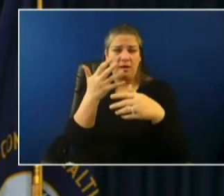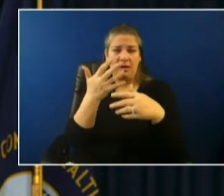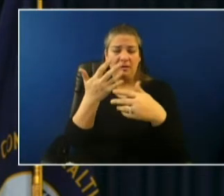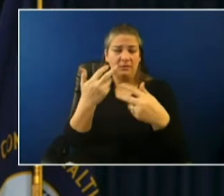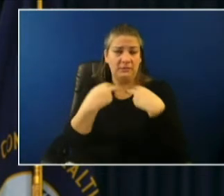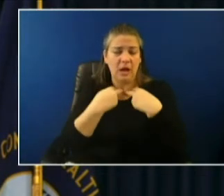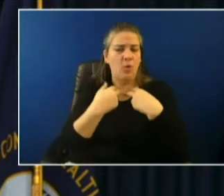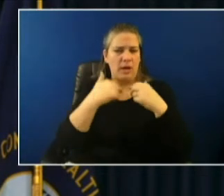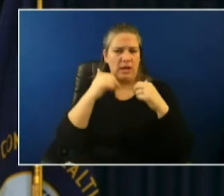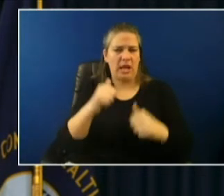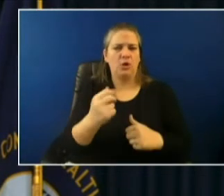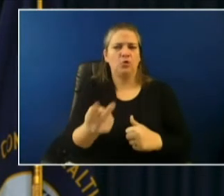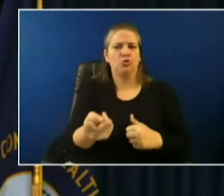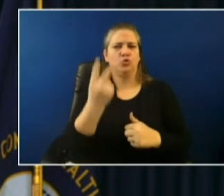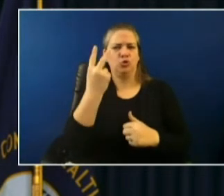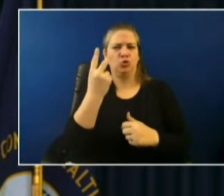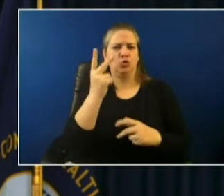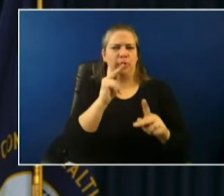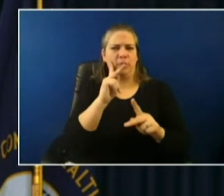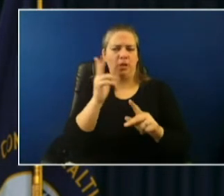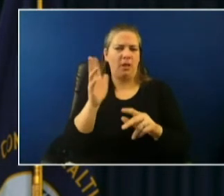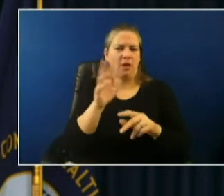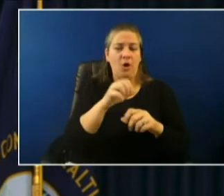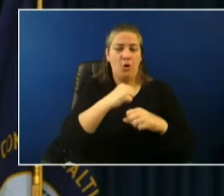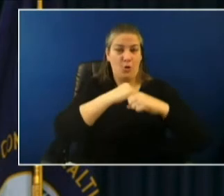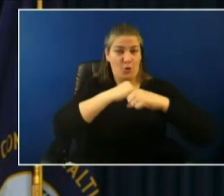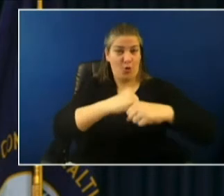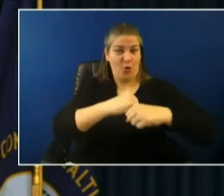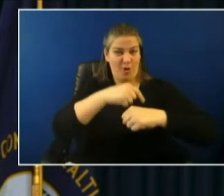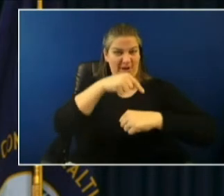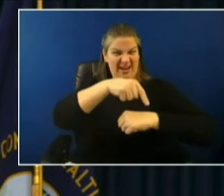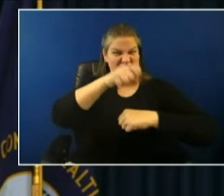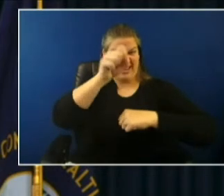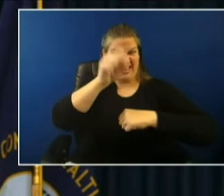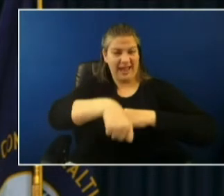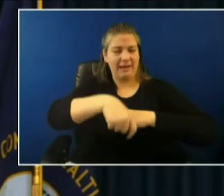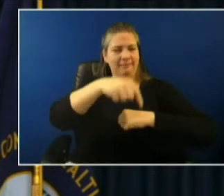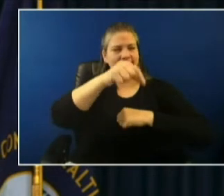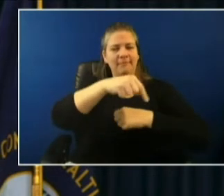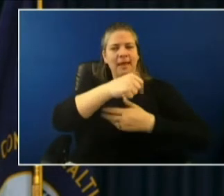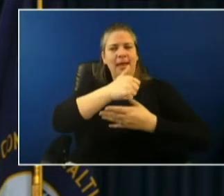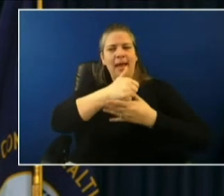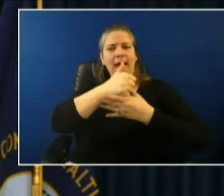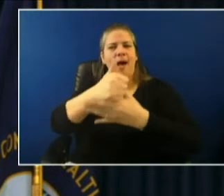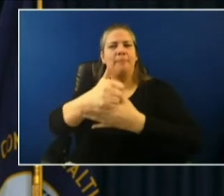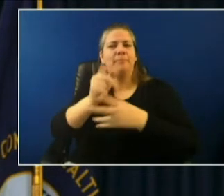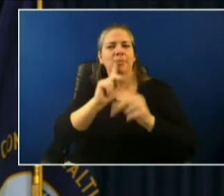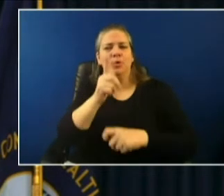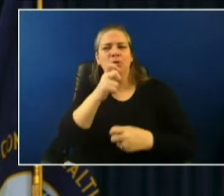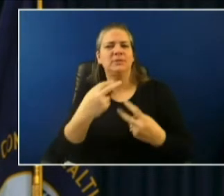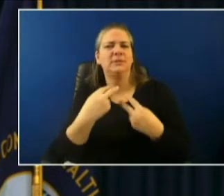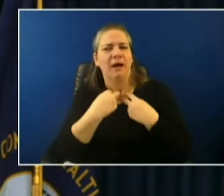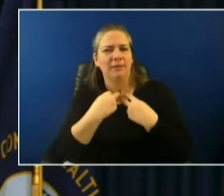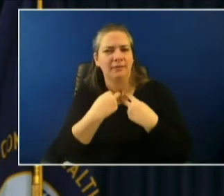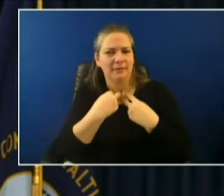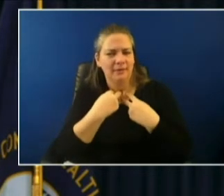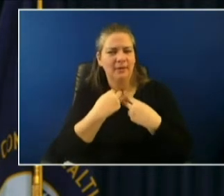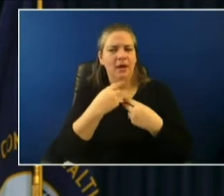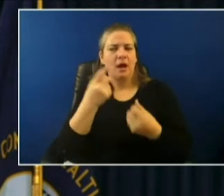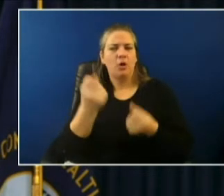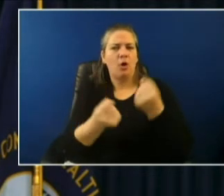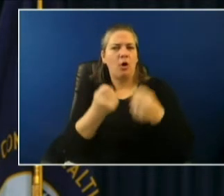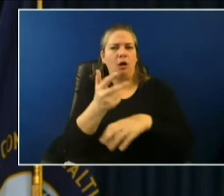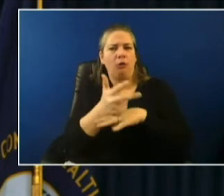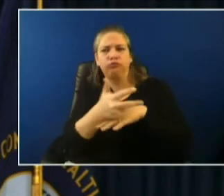people. A lot of what the Guard is prepared to do is help stranded motorists, and then we'll